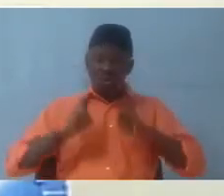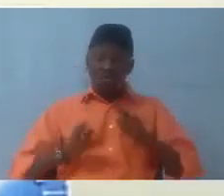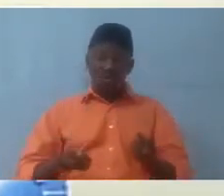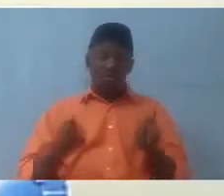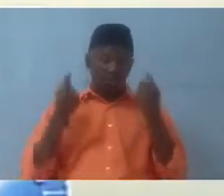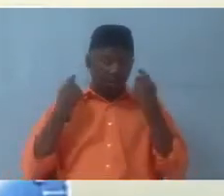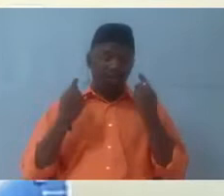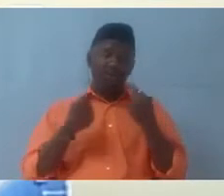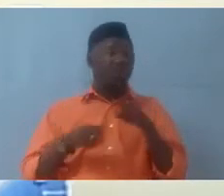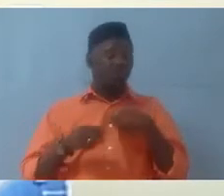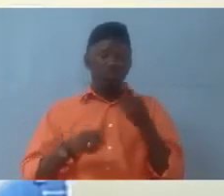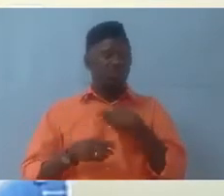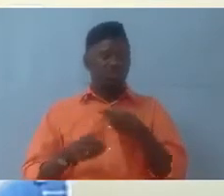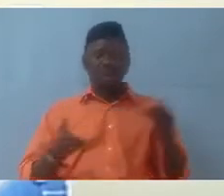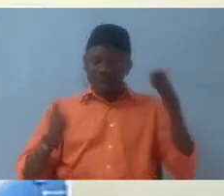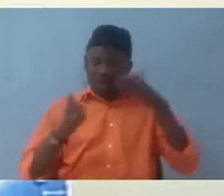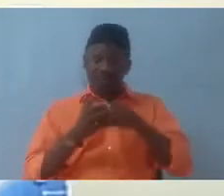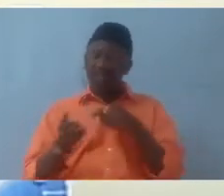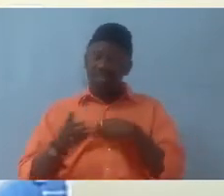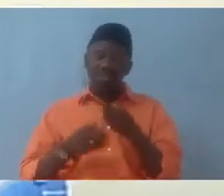this station.